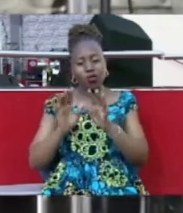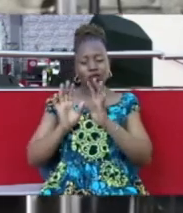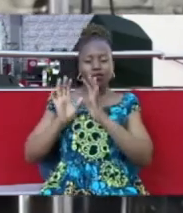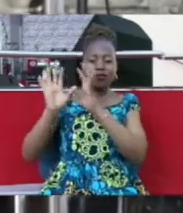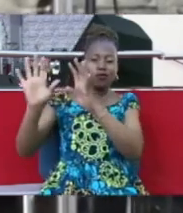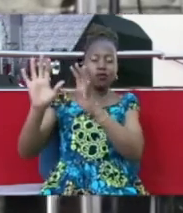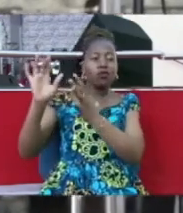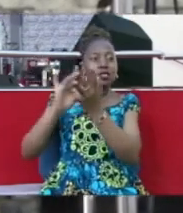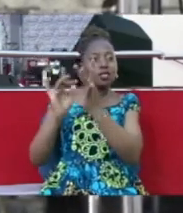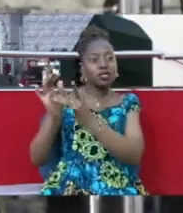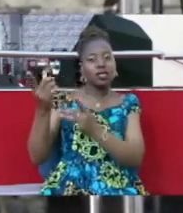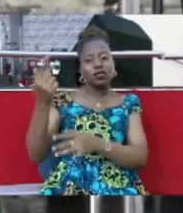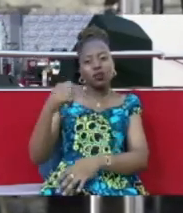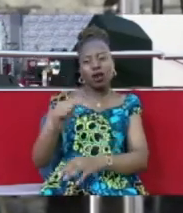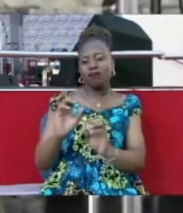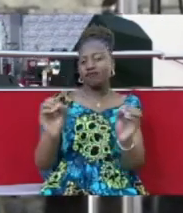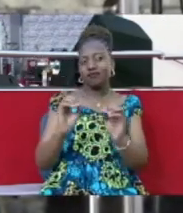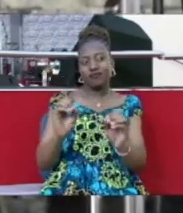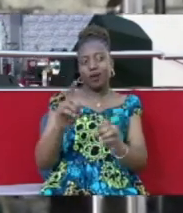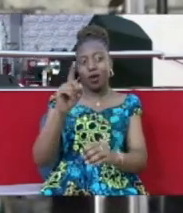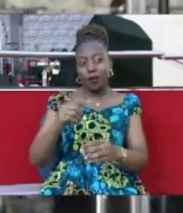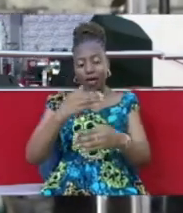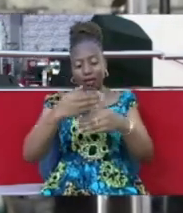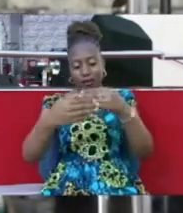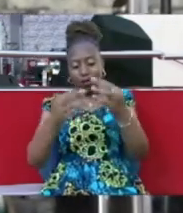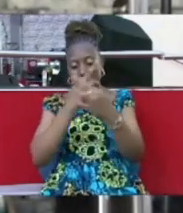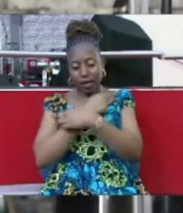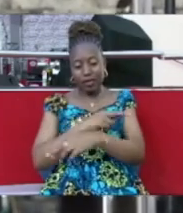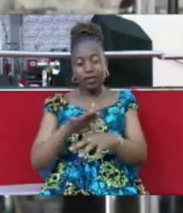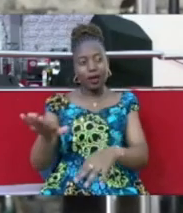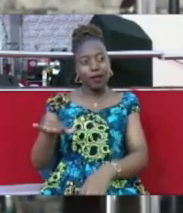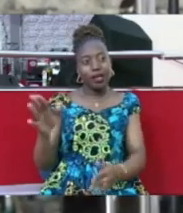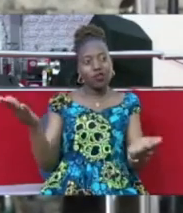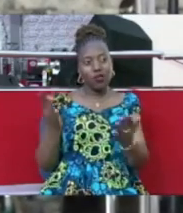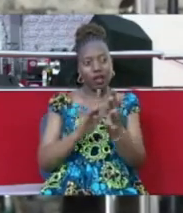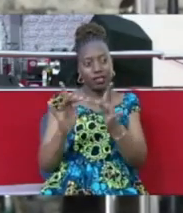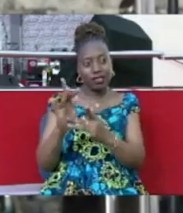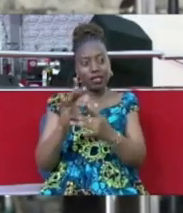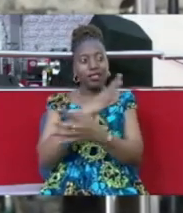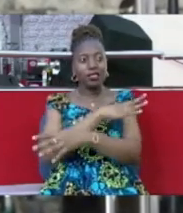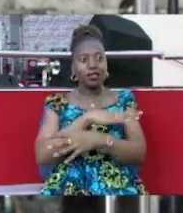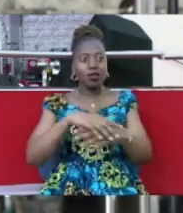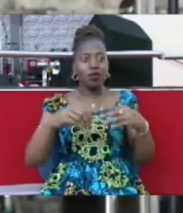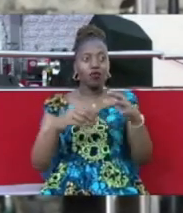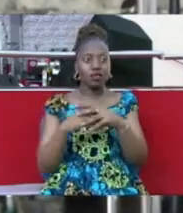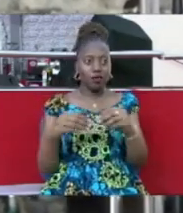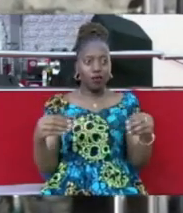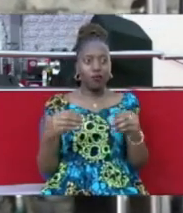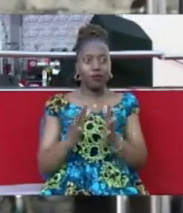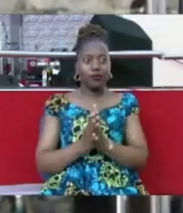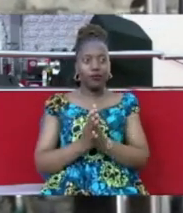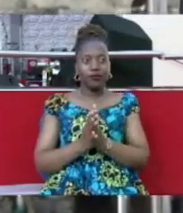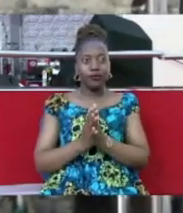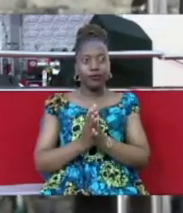We must build a resting place where he will be comfortable in. Hatuwezi mlazimisha, lazima tutengeneze makazi ambayo